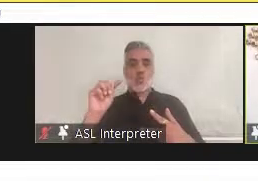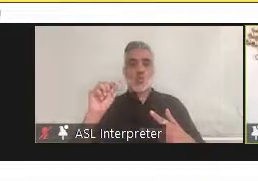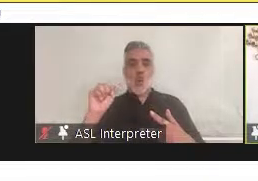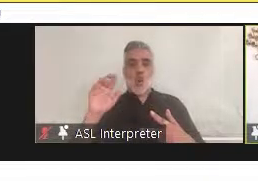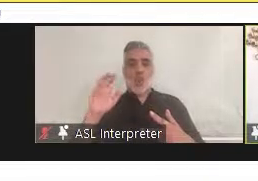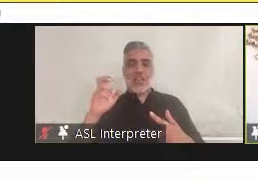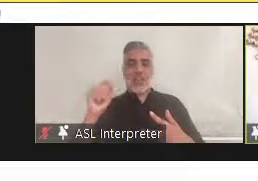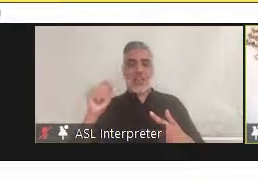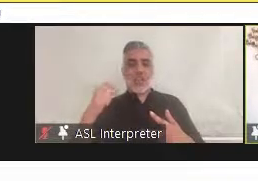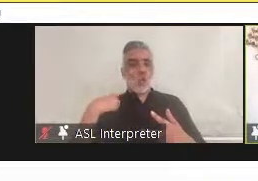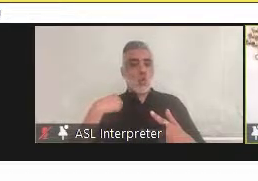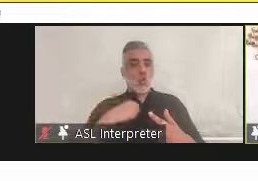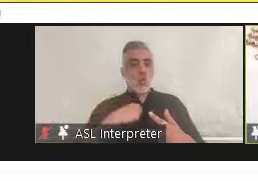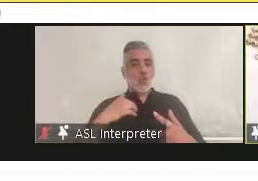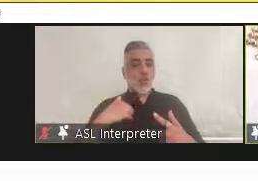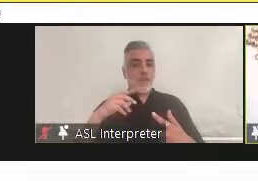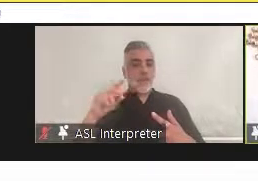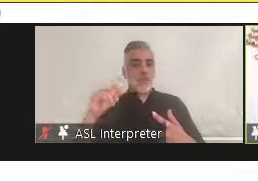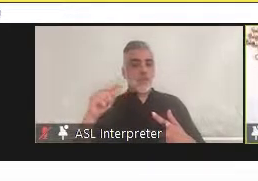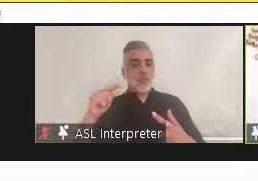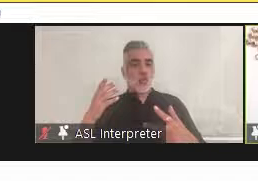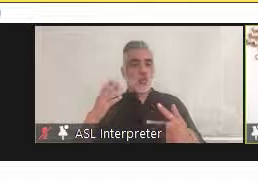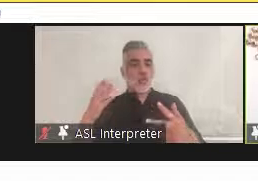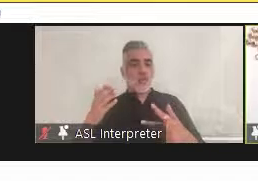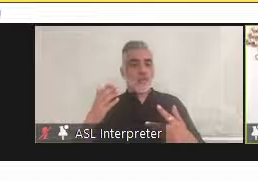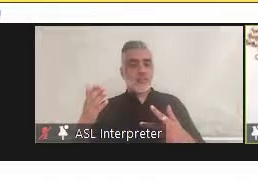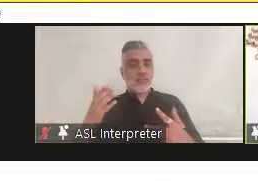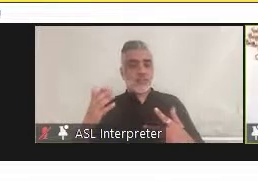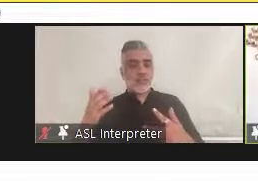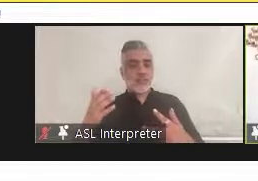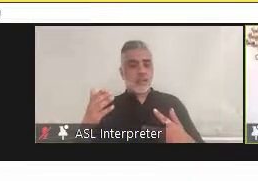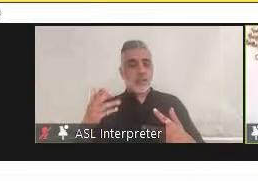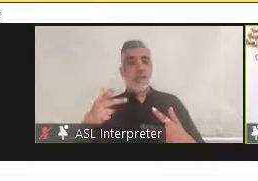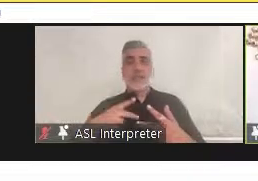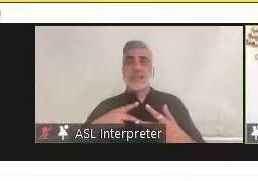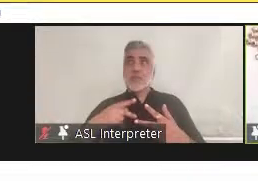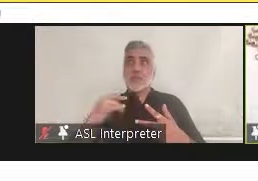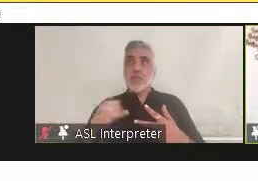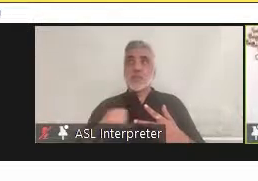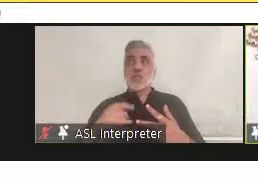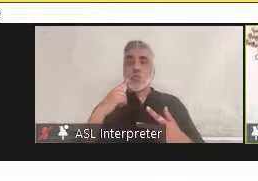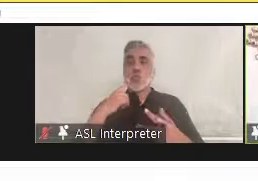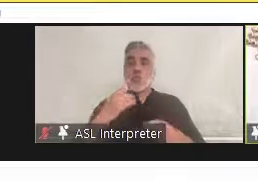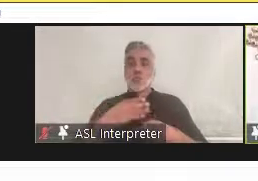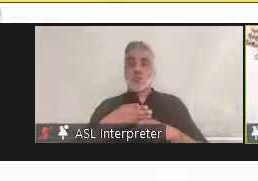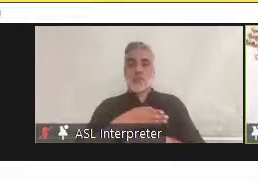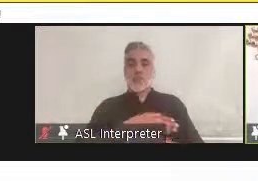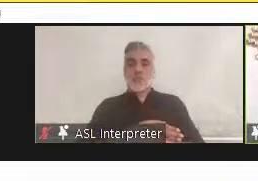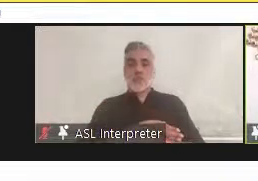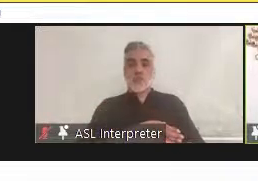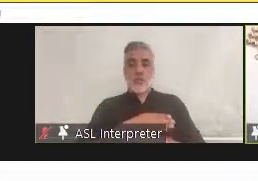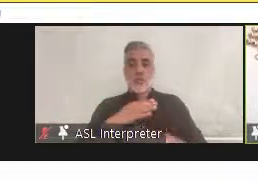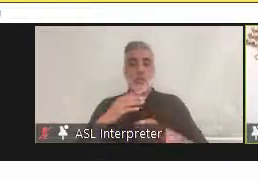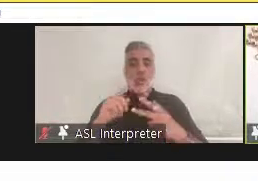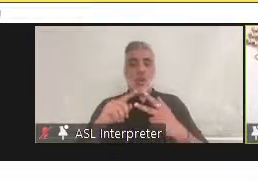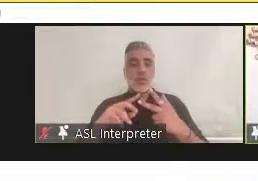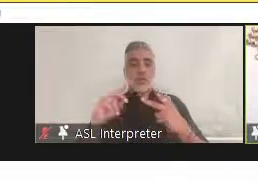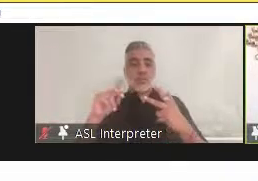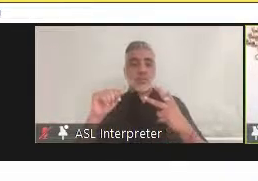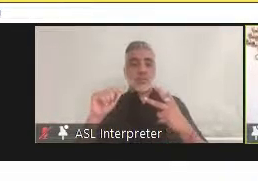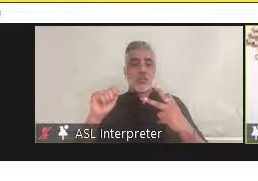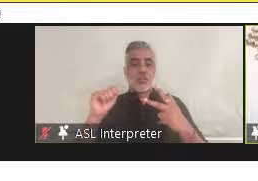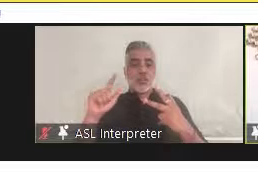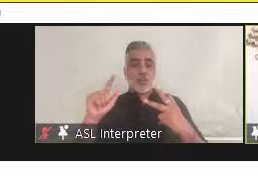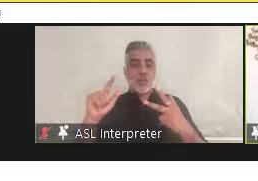have digital services. The project is going to try and improve on the digital government